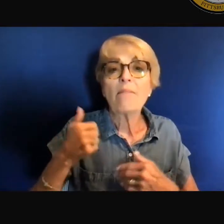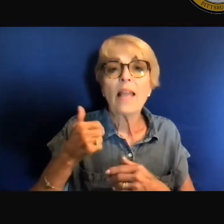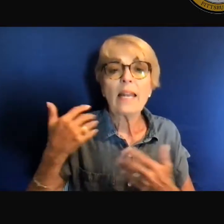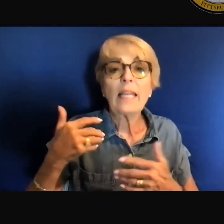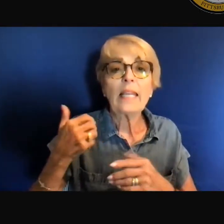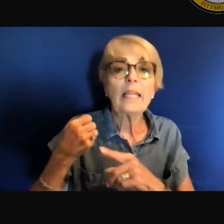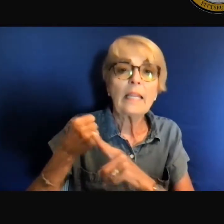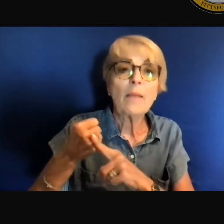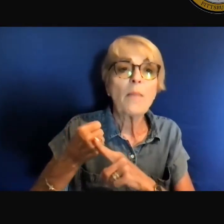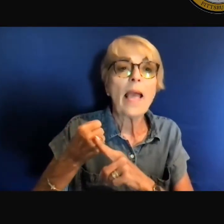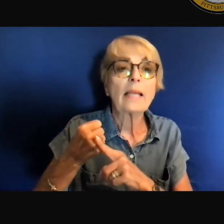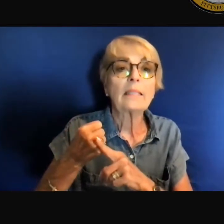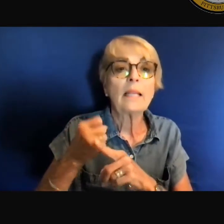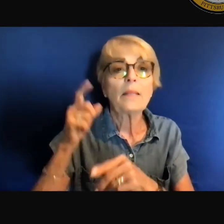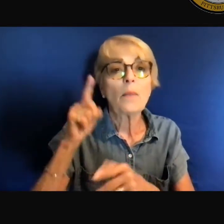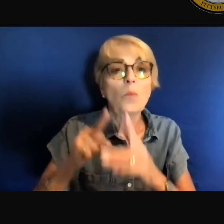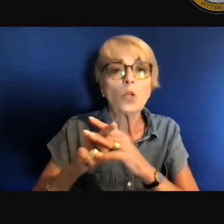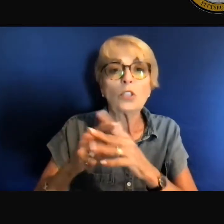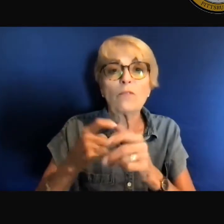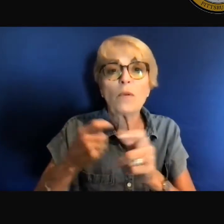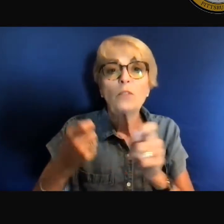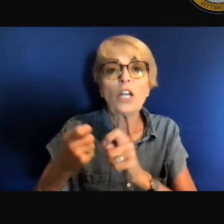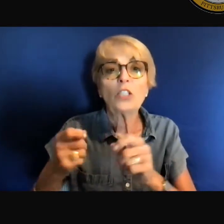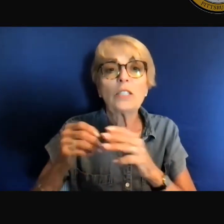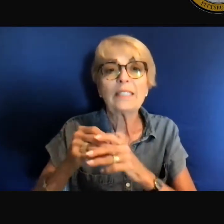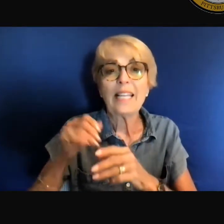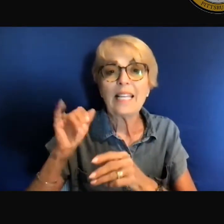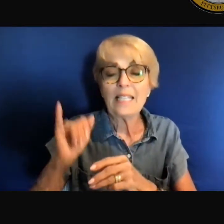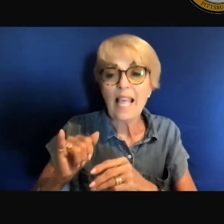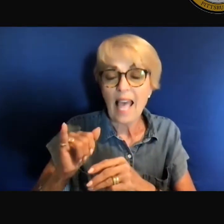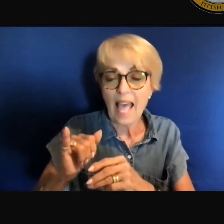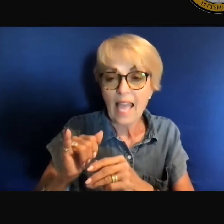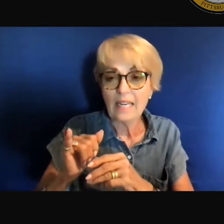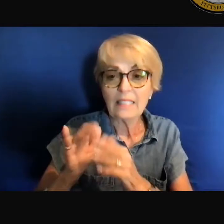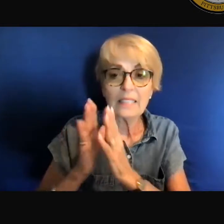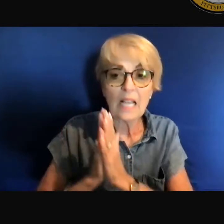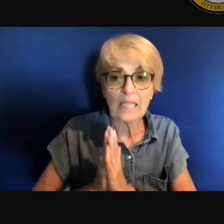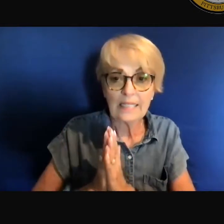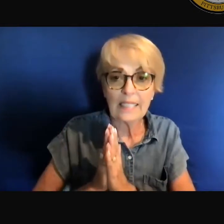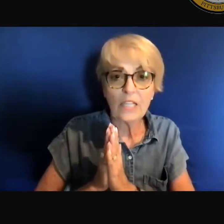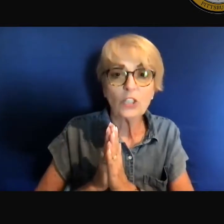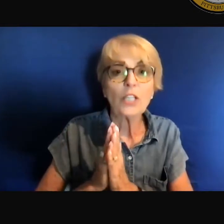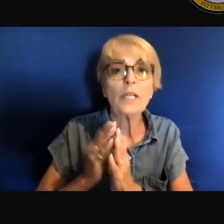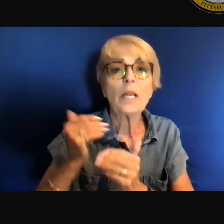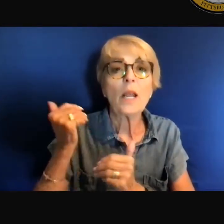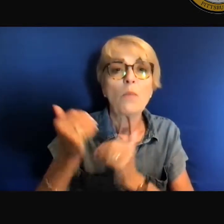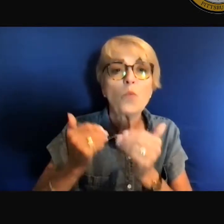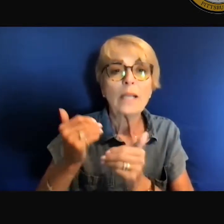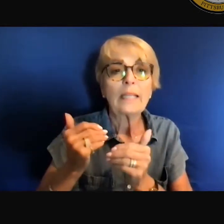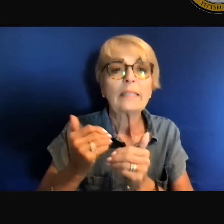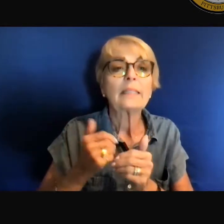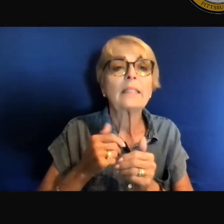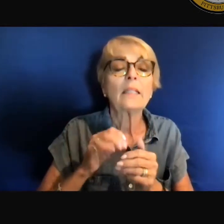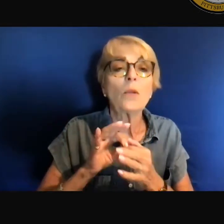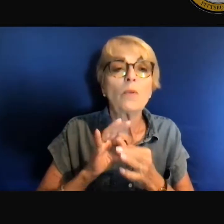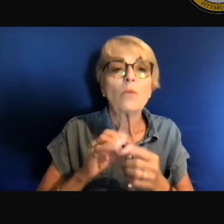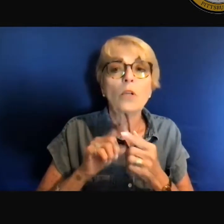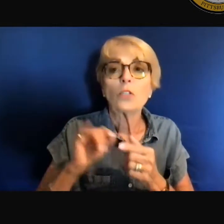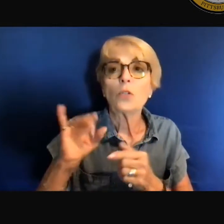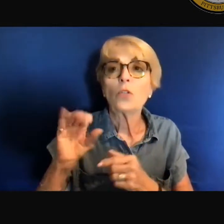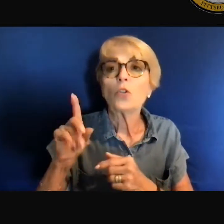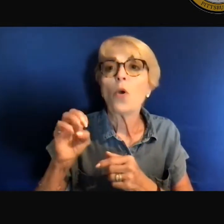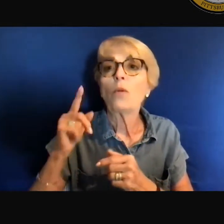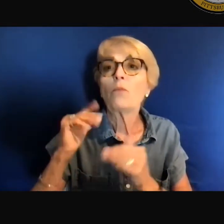changes to the solicitation process. Again, just referring to the code providing the Equal Opportunity